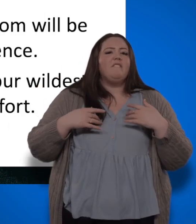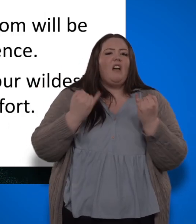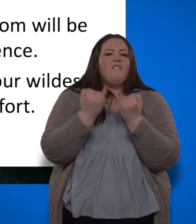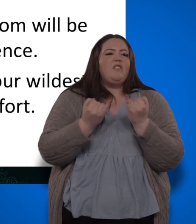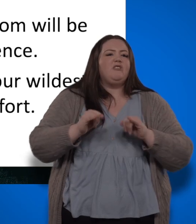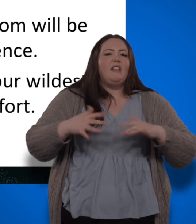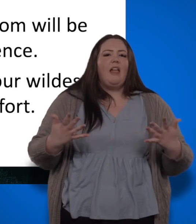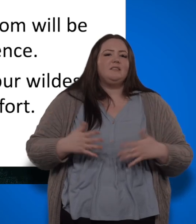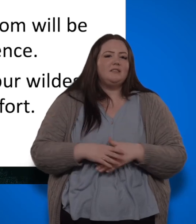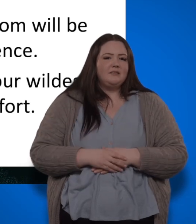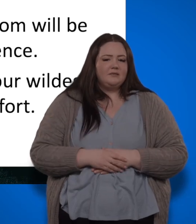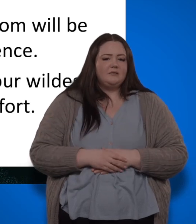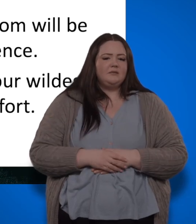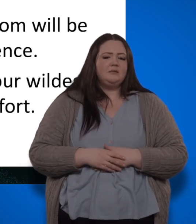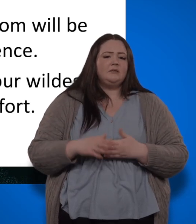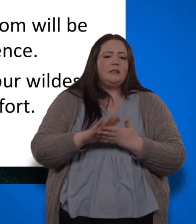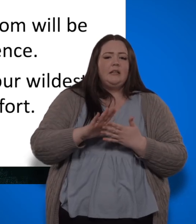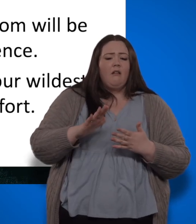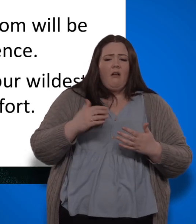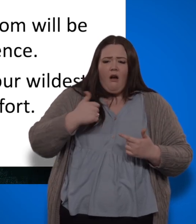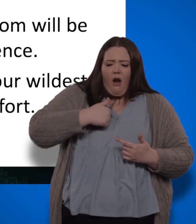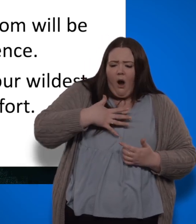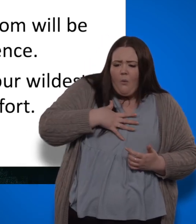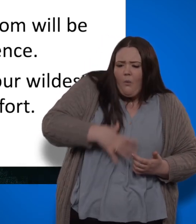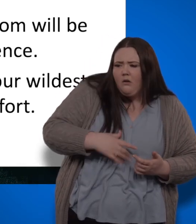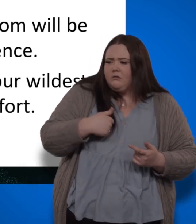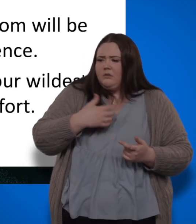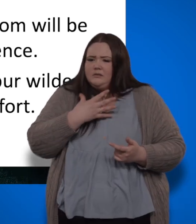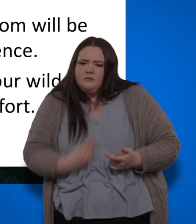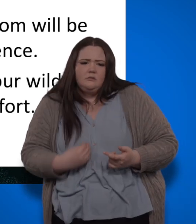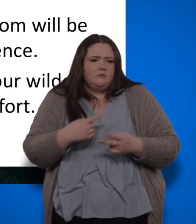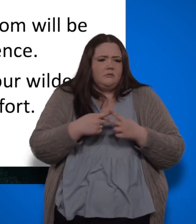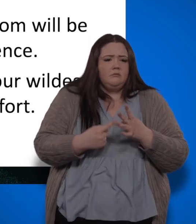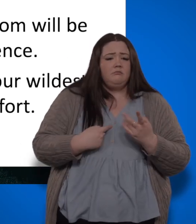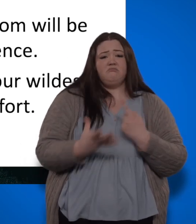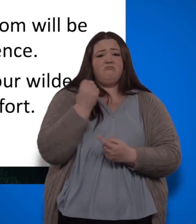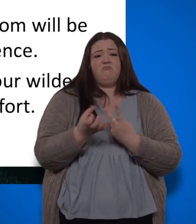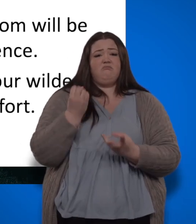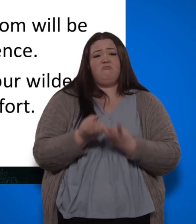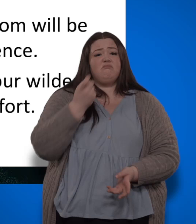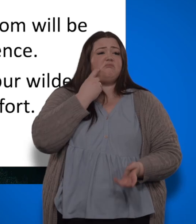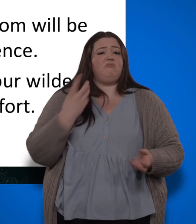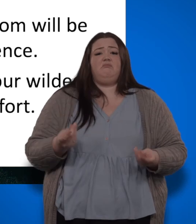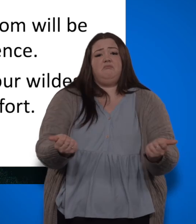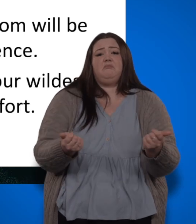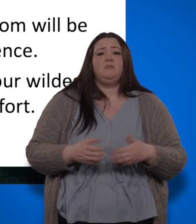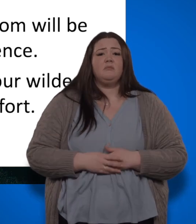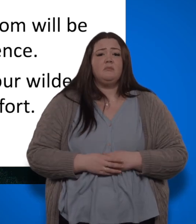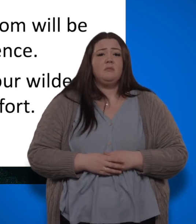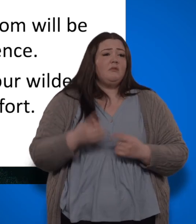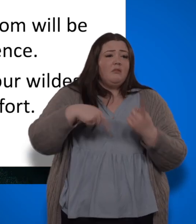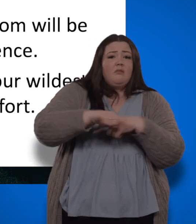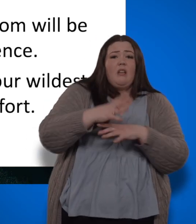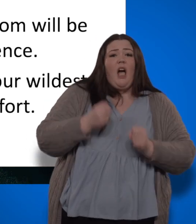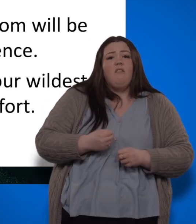every interest will be satisfied instantly and effortlessly in the new digital world. Frustration, struggle, boredom will